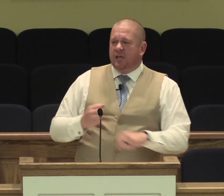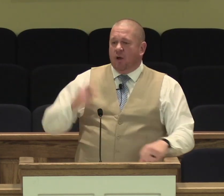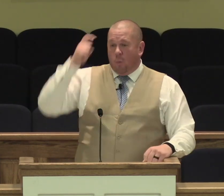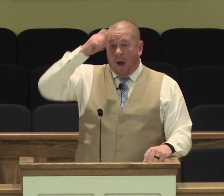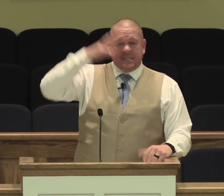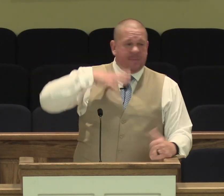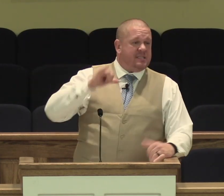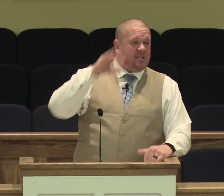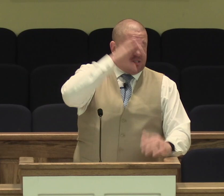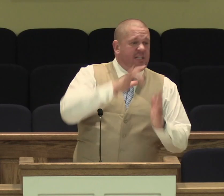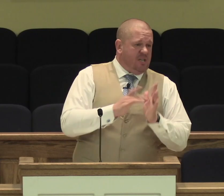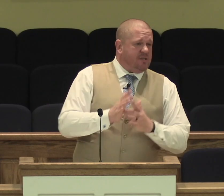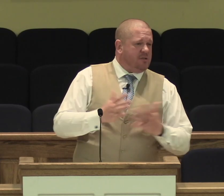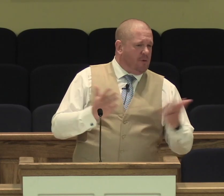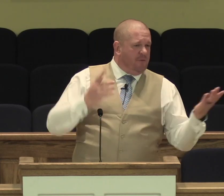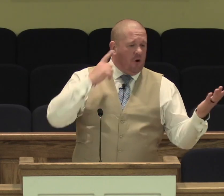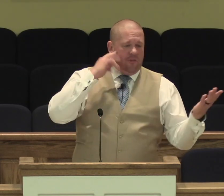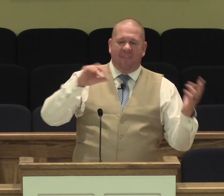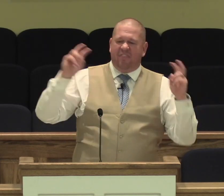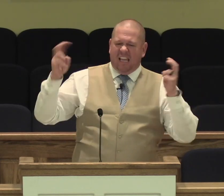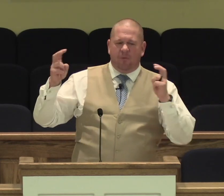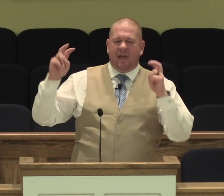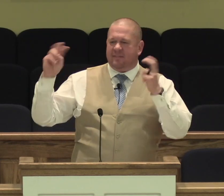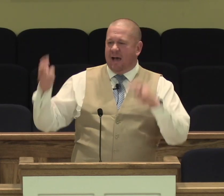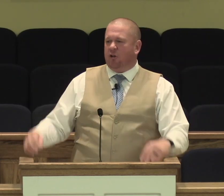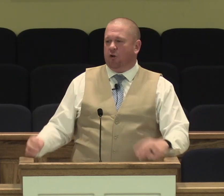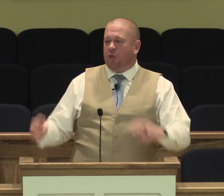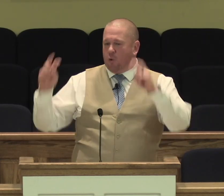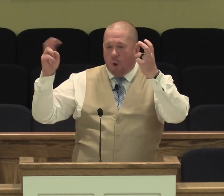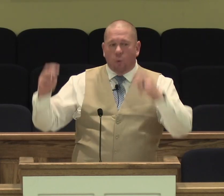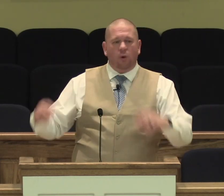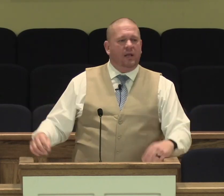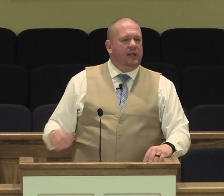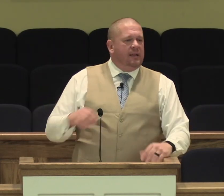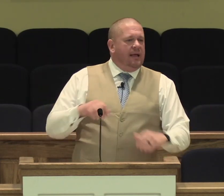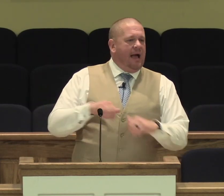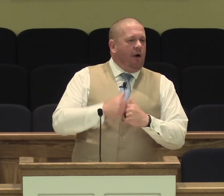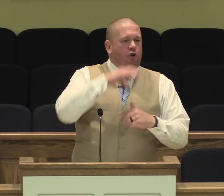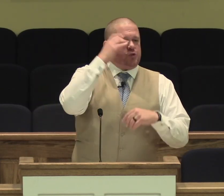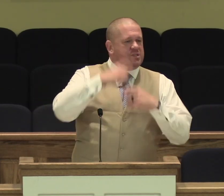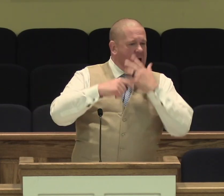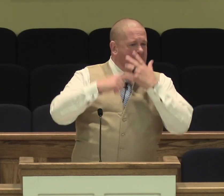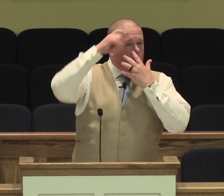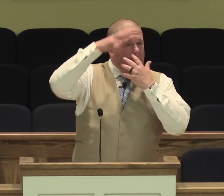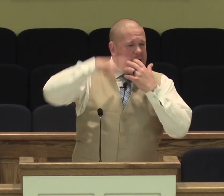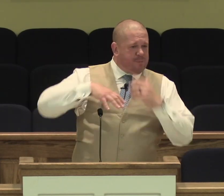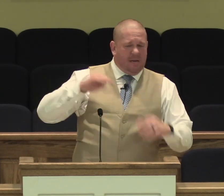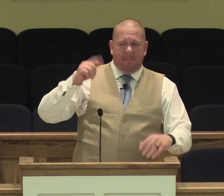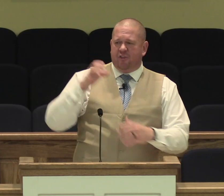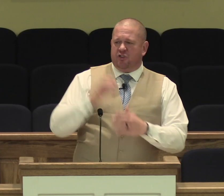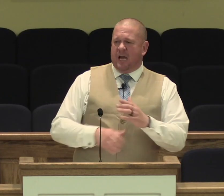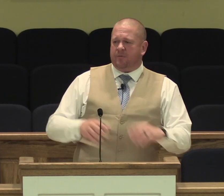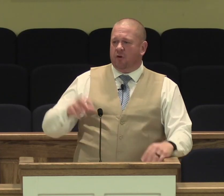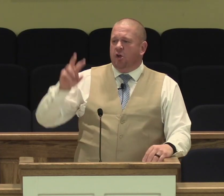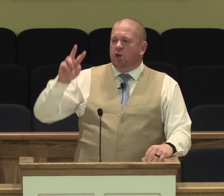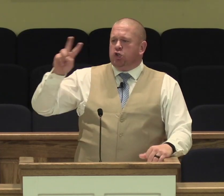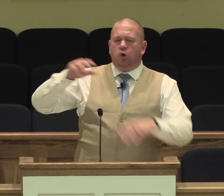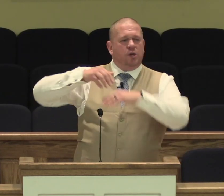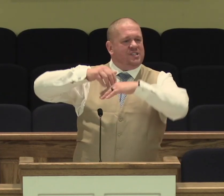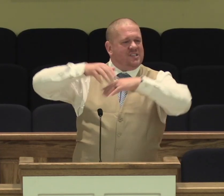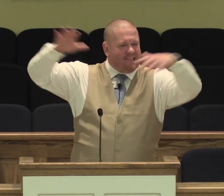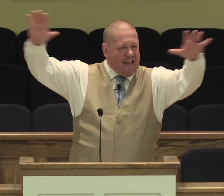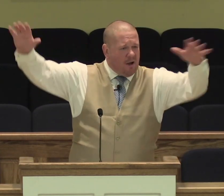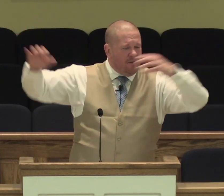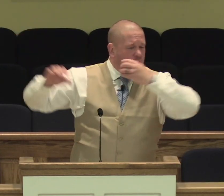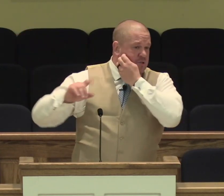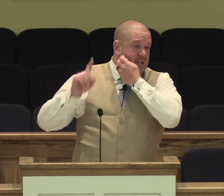years. Wise men still seek Jesus. Probably you've heard that theme or that title or that quote. How at Christmas time when the wise men in Matthew chapter 2